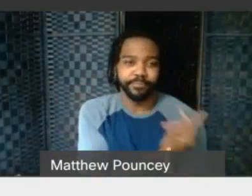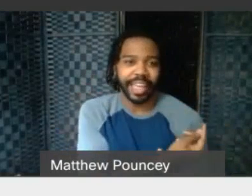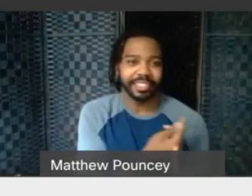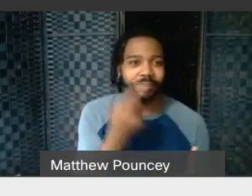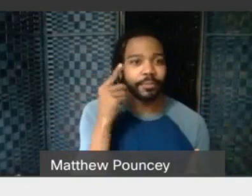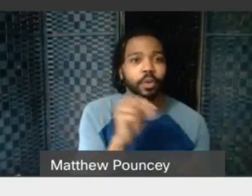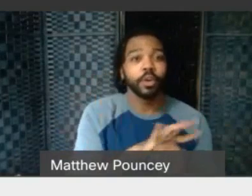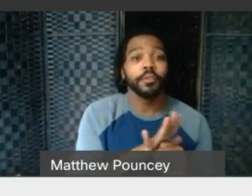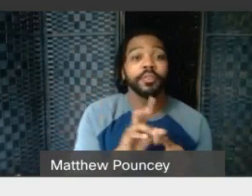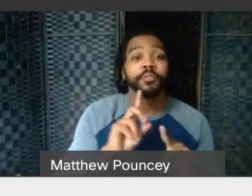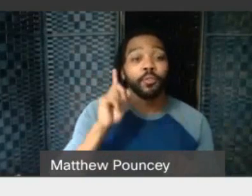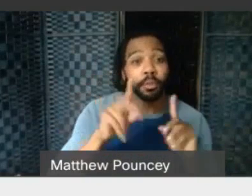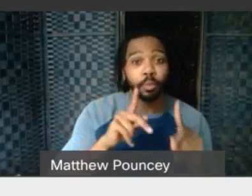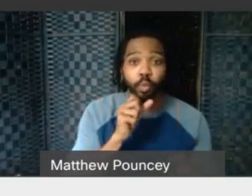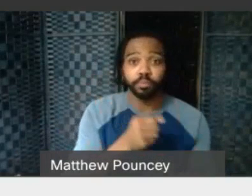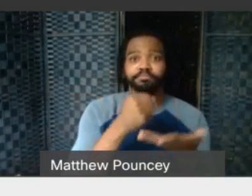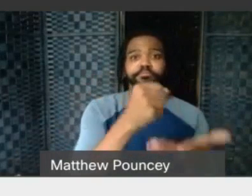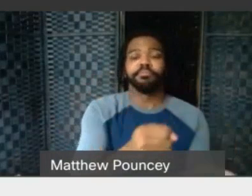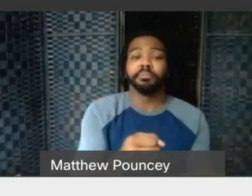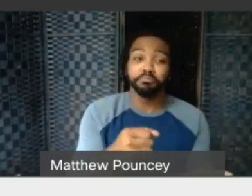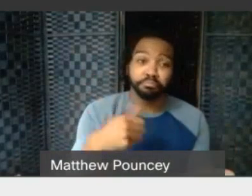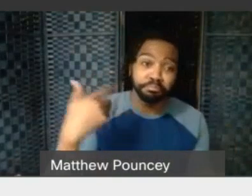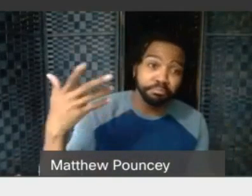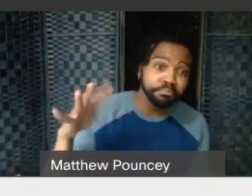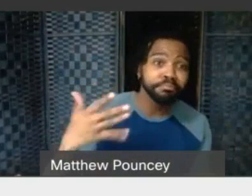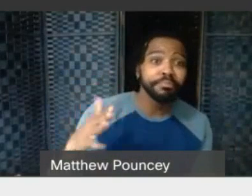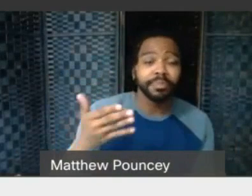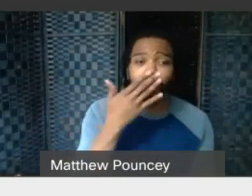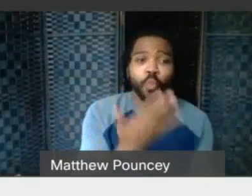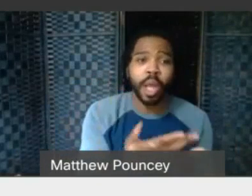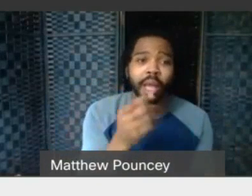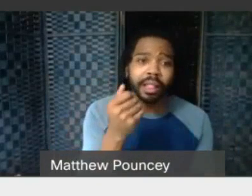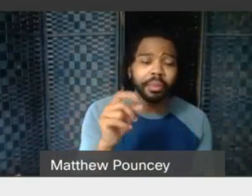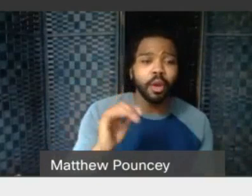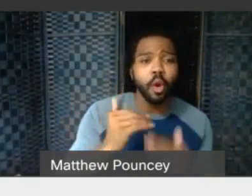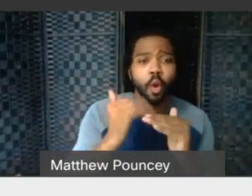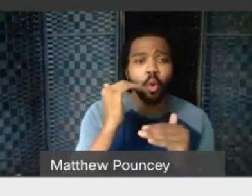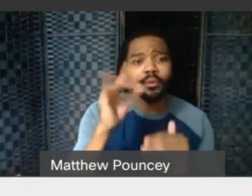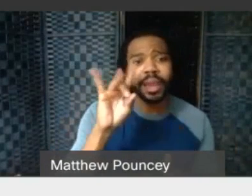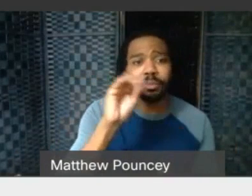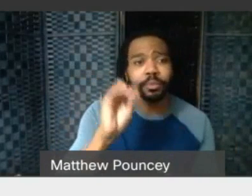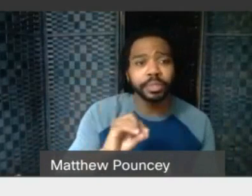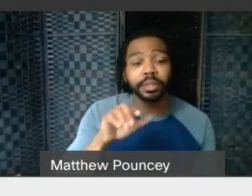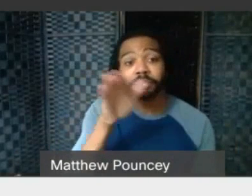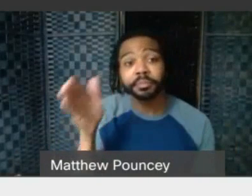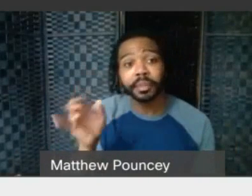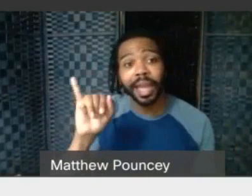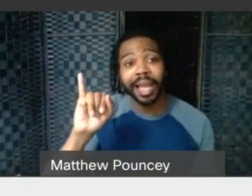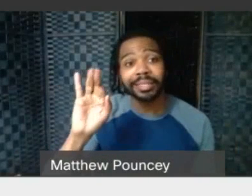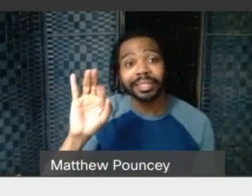who are in placements, we're doing fairly well. That's overall over 80%. So in ICFs, we have